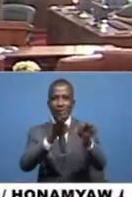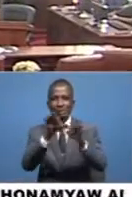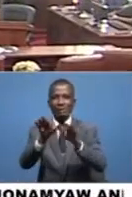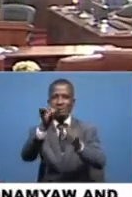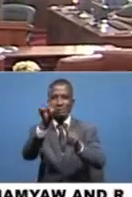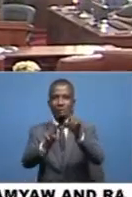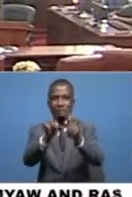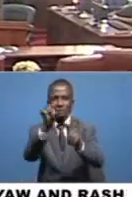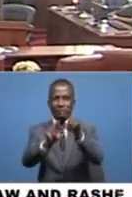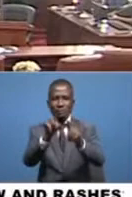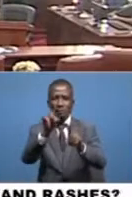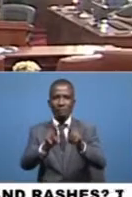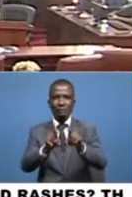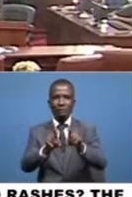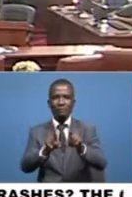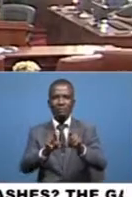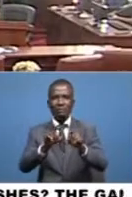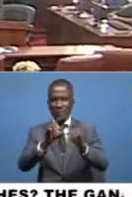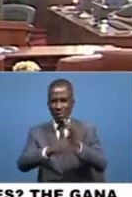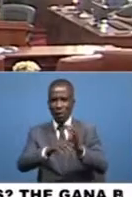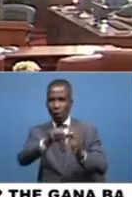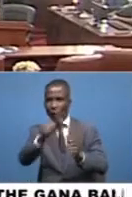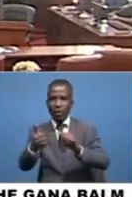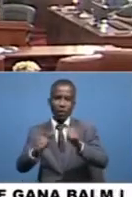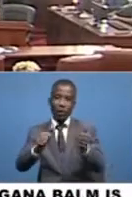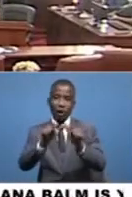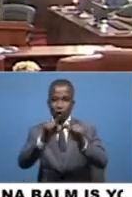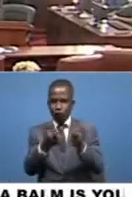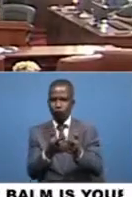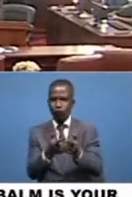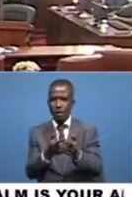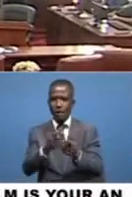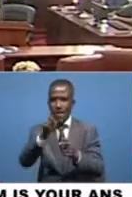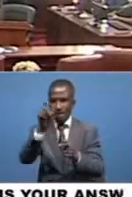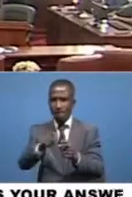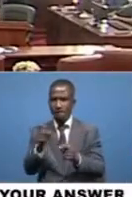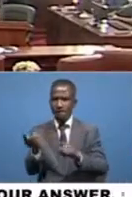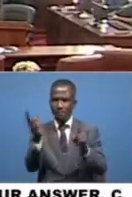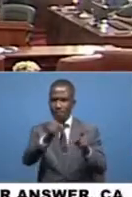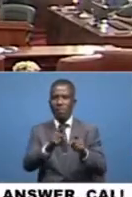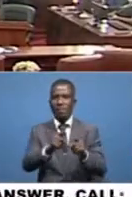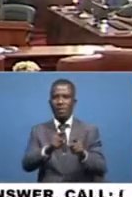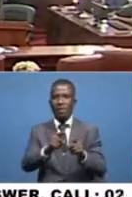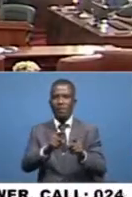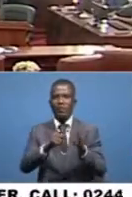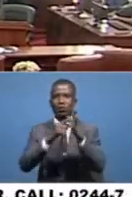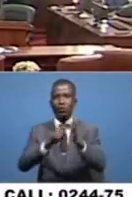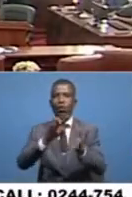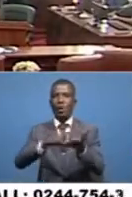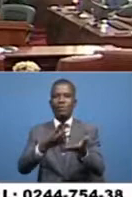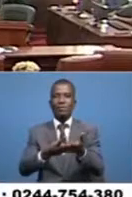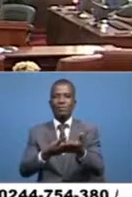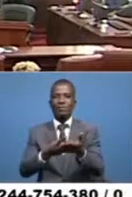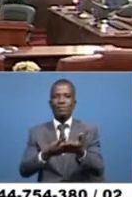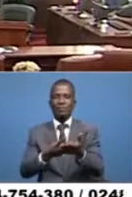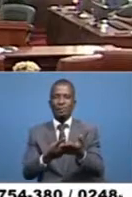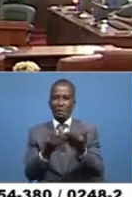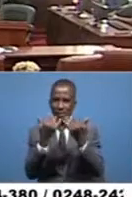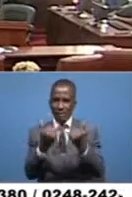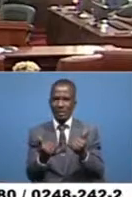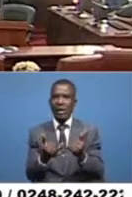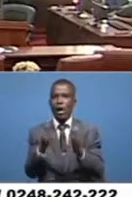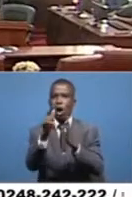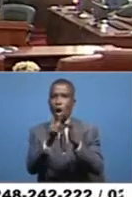statement in as hearsay evidence, any other party may put the witness statement in as hearsay evidence, end of quote. The above